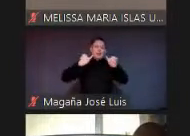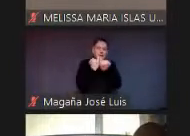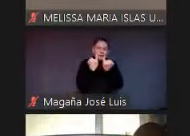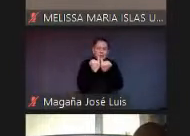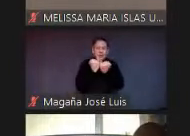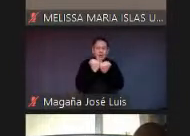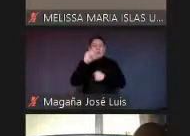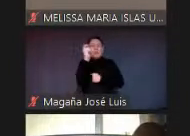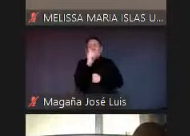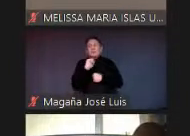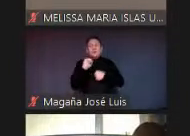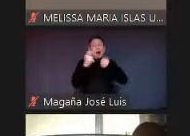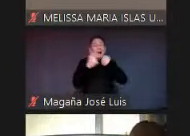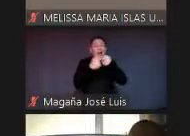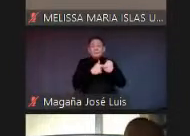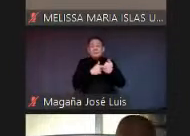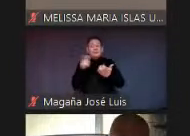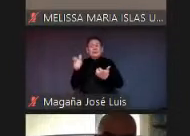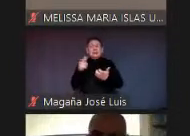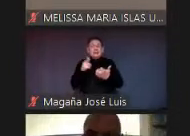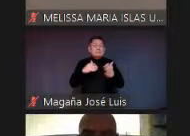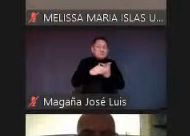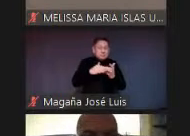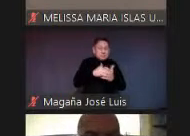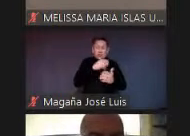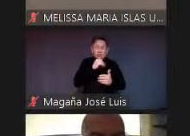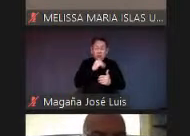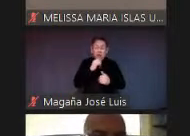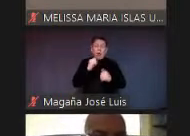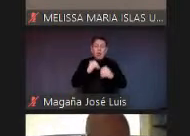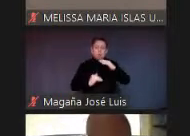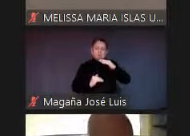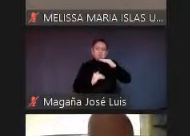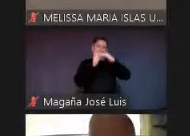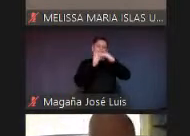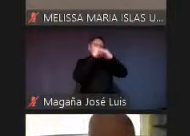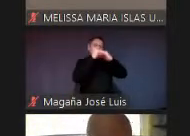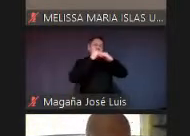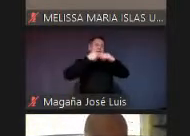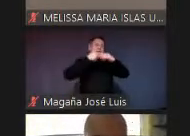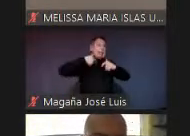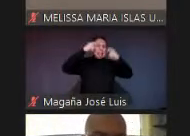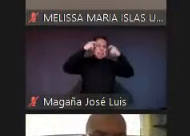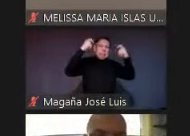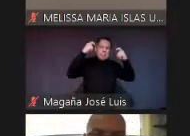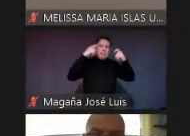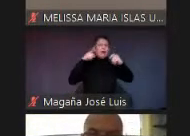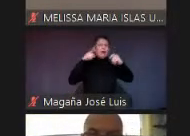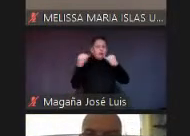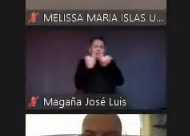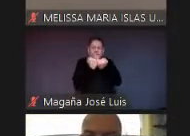for themselves, but also to care for each other. Next slide.